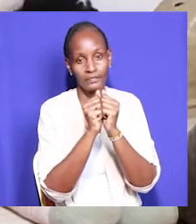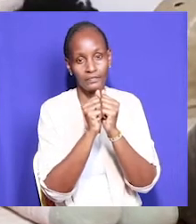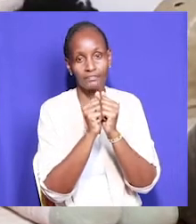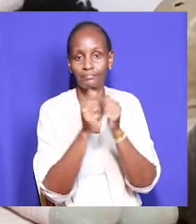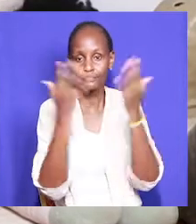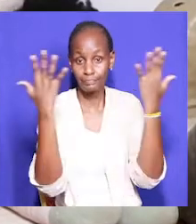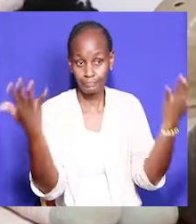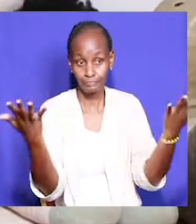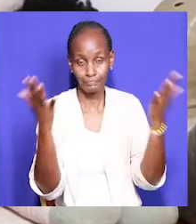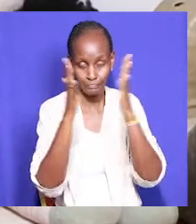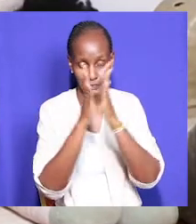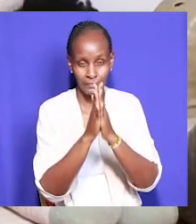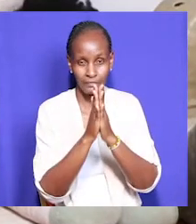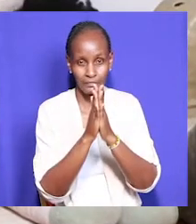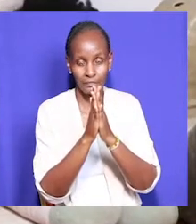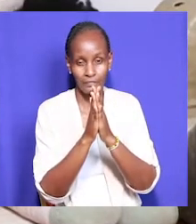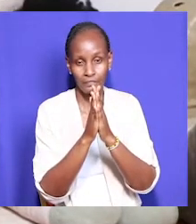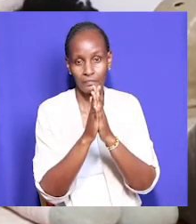hands together.